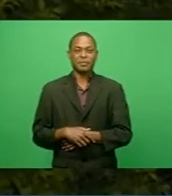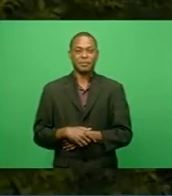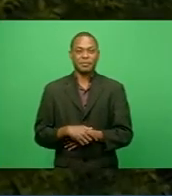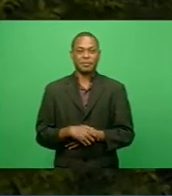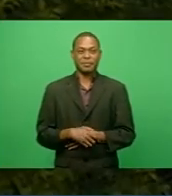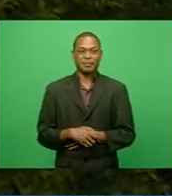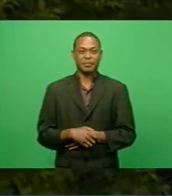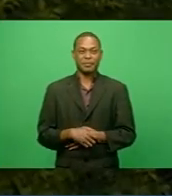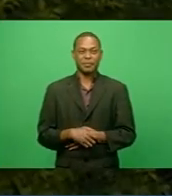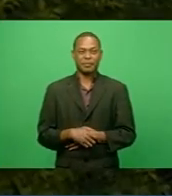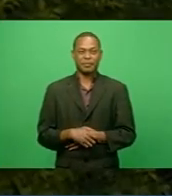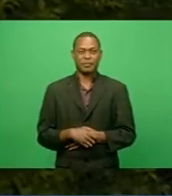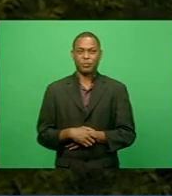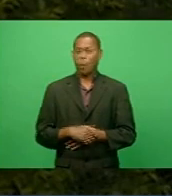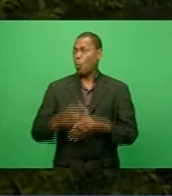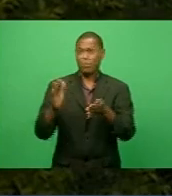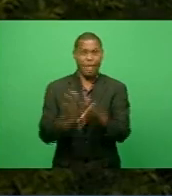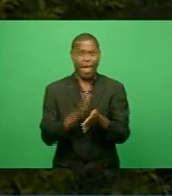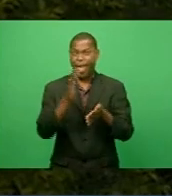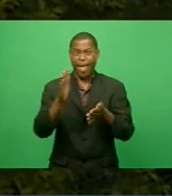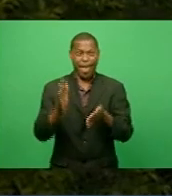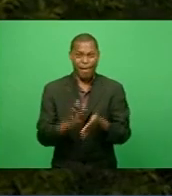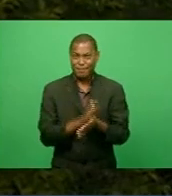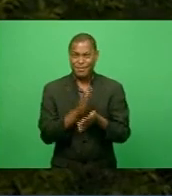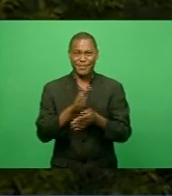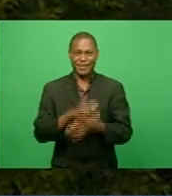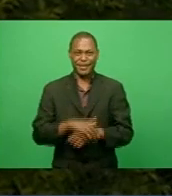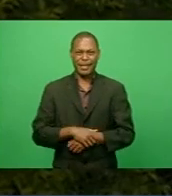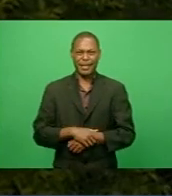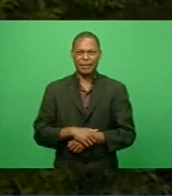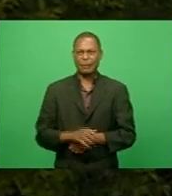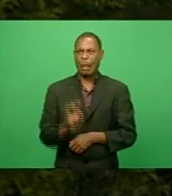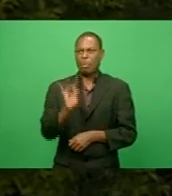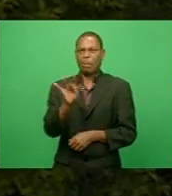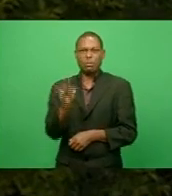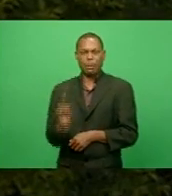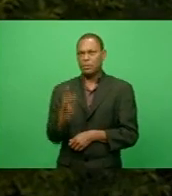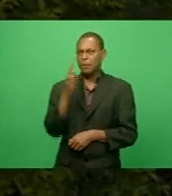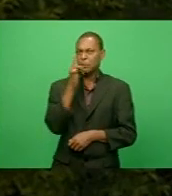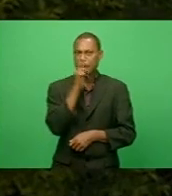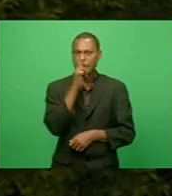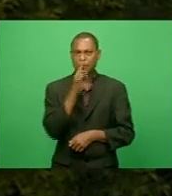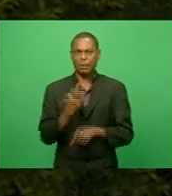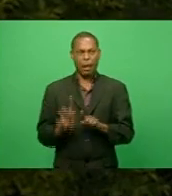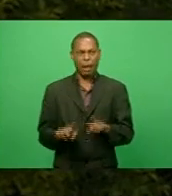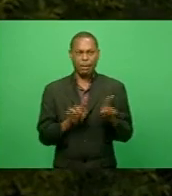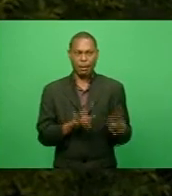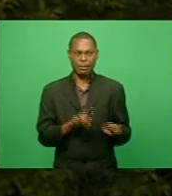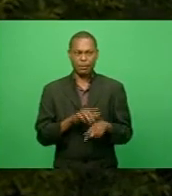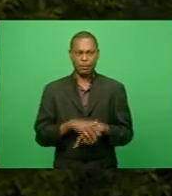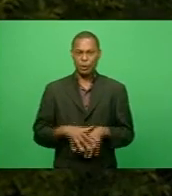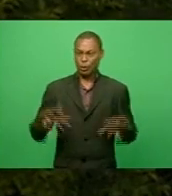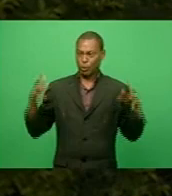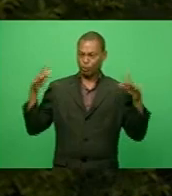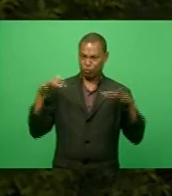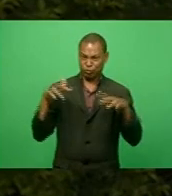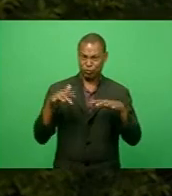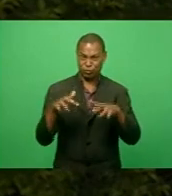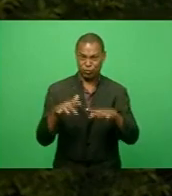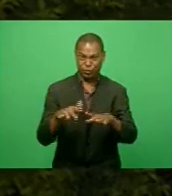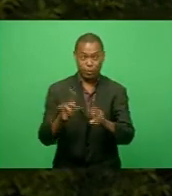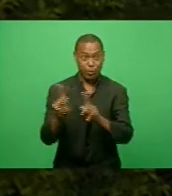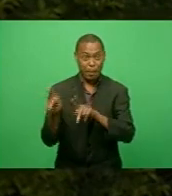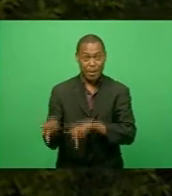I'm ecstatic with it. We have almost 10,000 people over the last couple of days coming here to Prince Charles